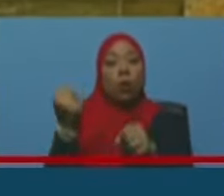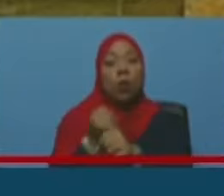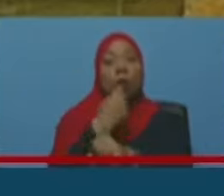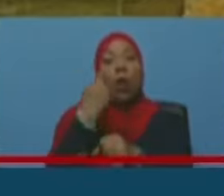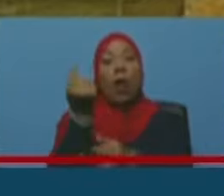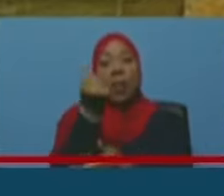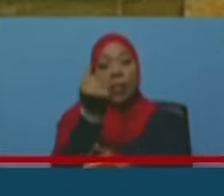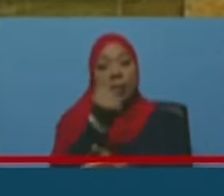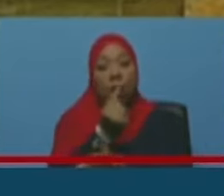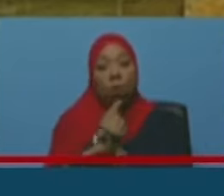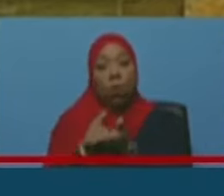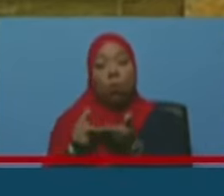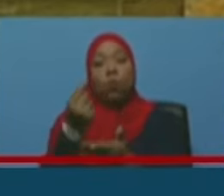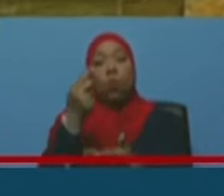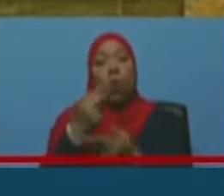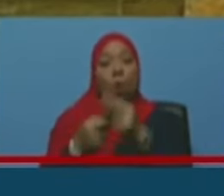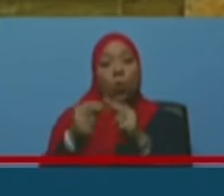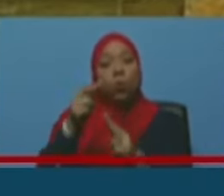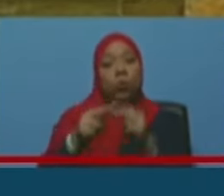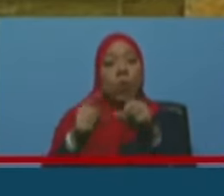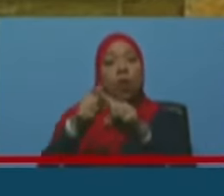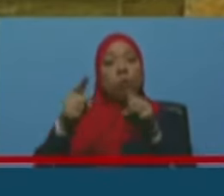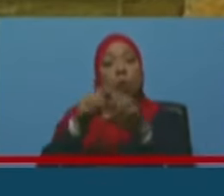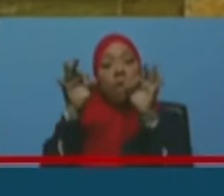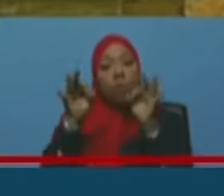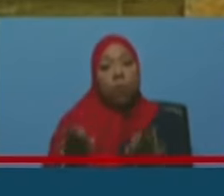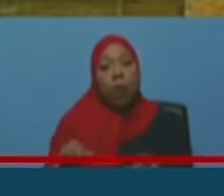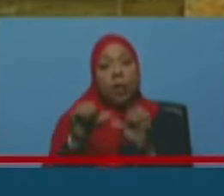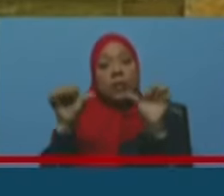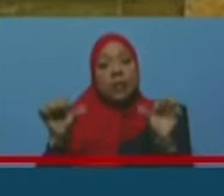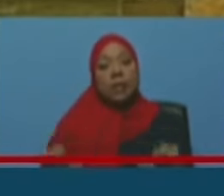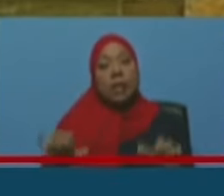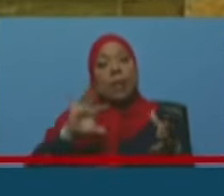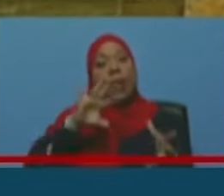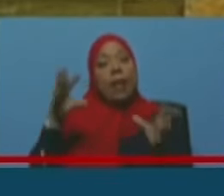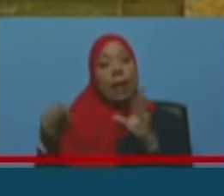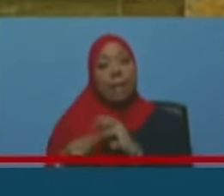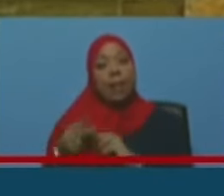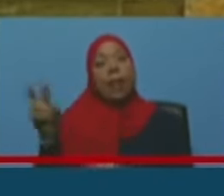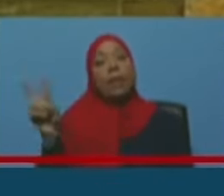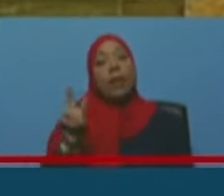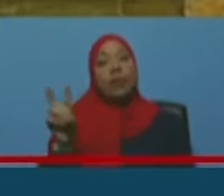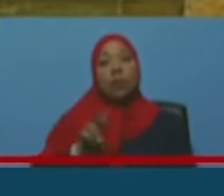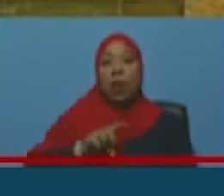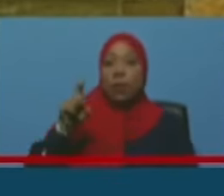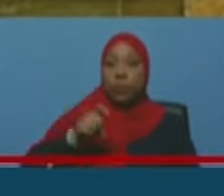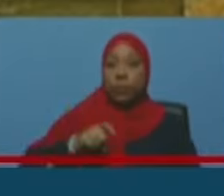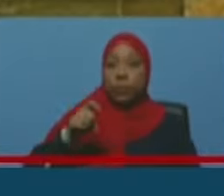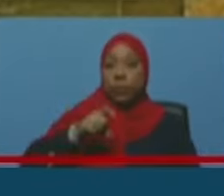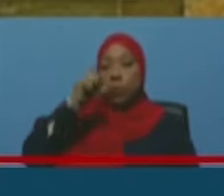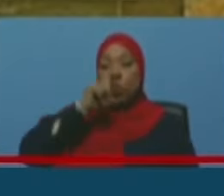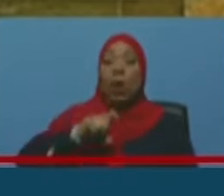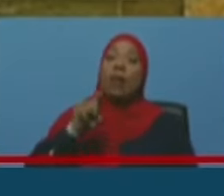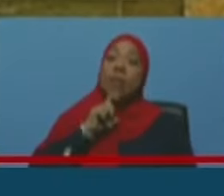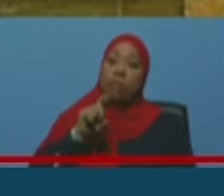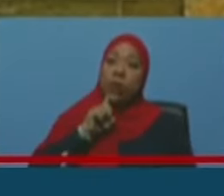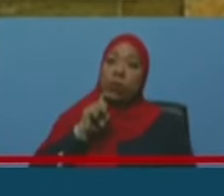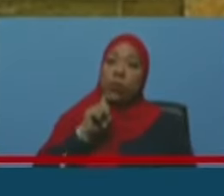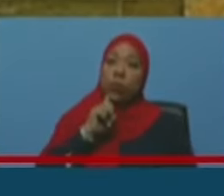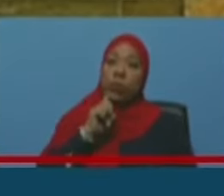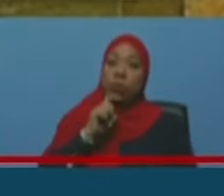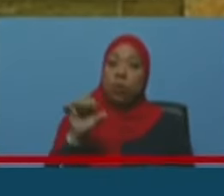so that we may continue drawing, building and strengthening the exchange system that Venezuela has created in these difficult